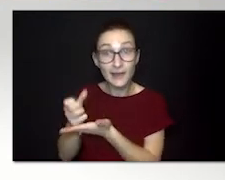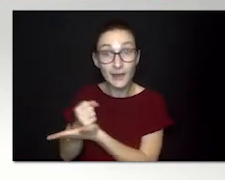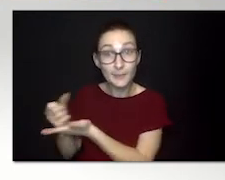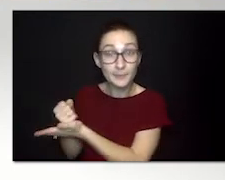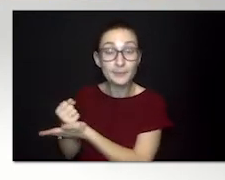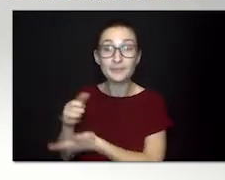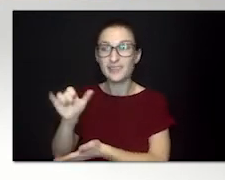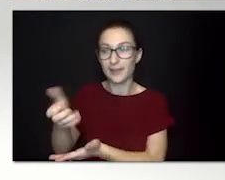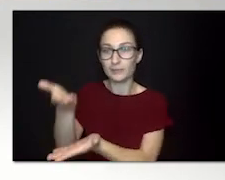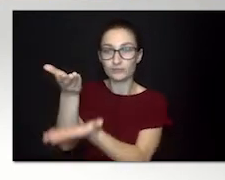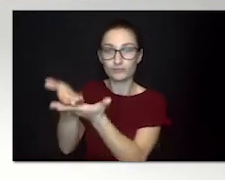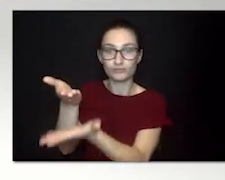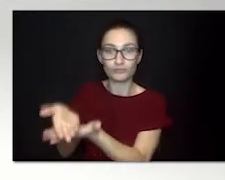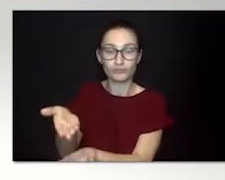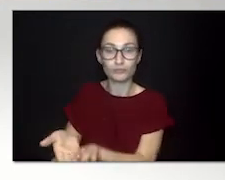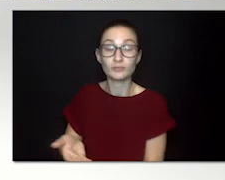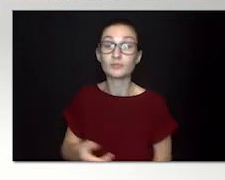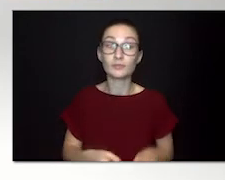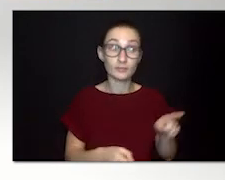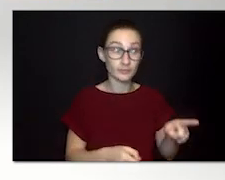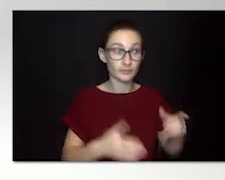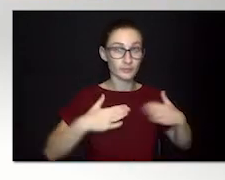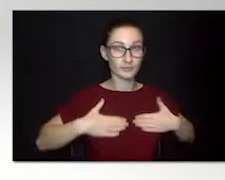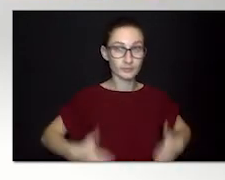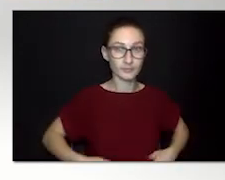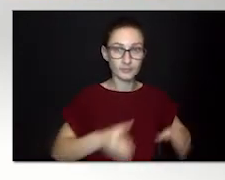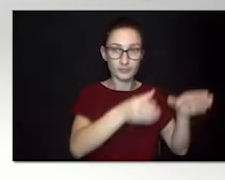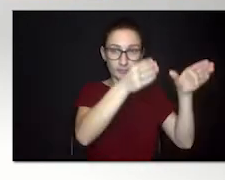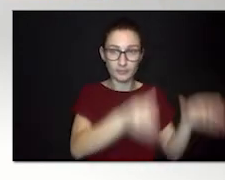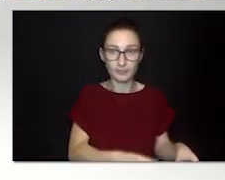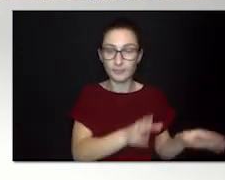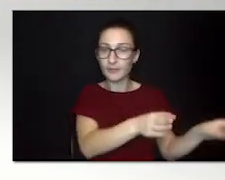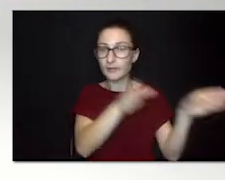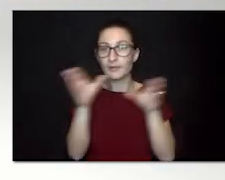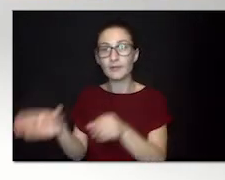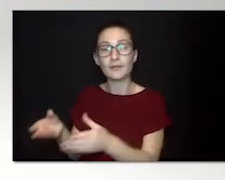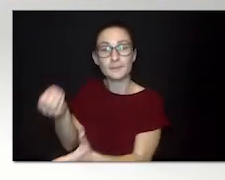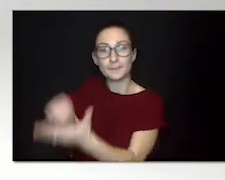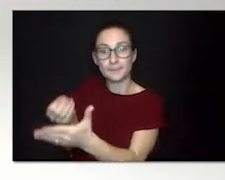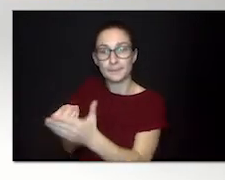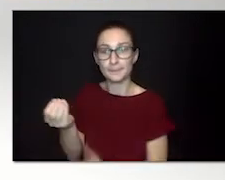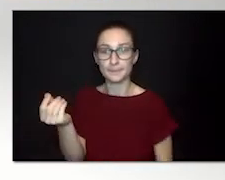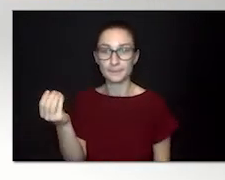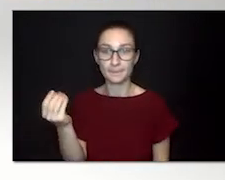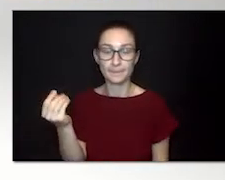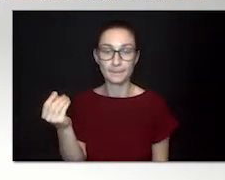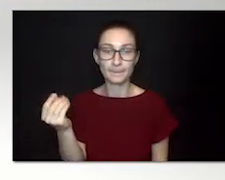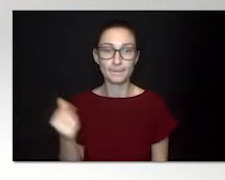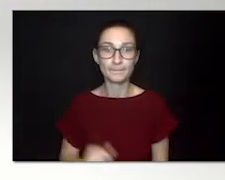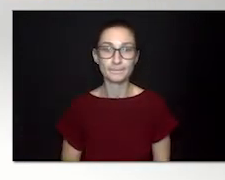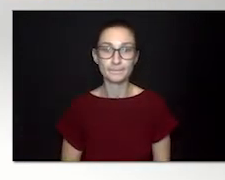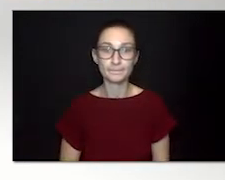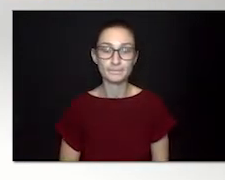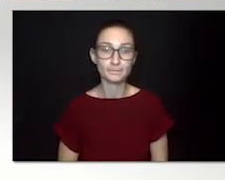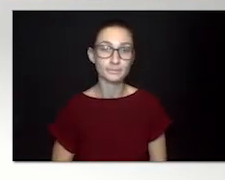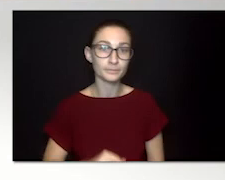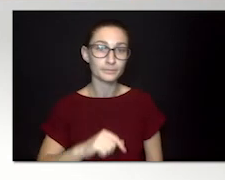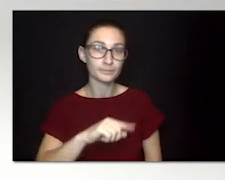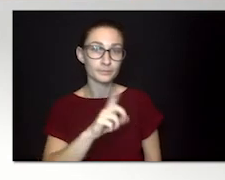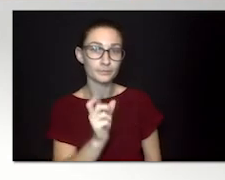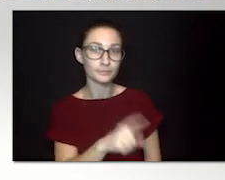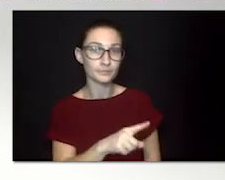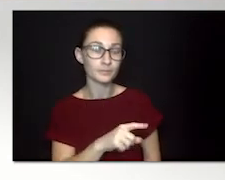that they have? So those are the differences. One is physical being and the other is financial. Which one's physical? The guardianship plan?